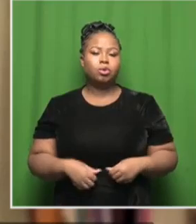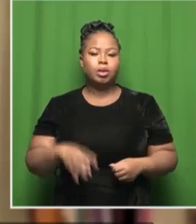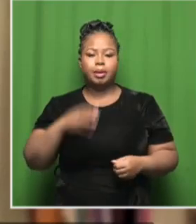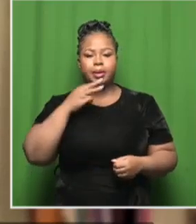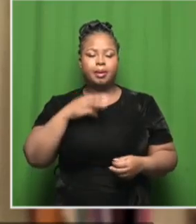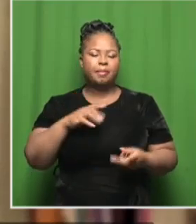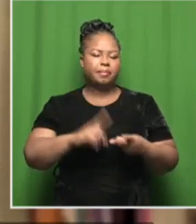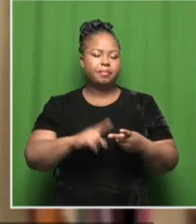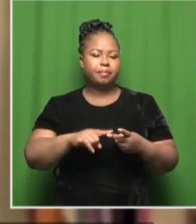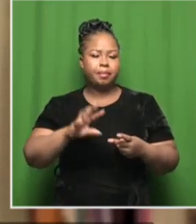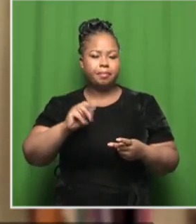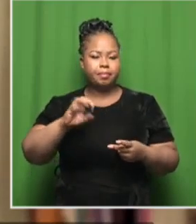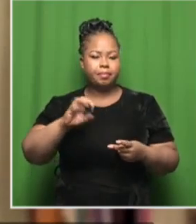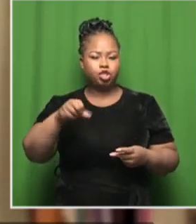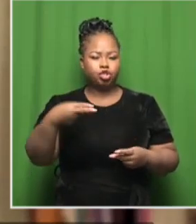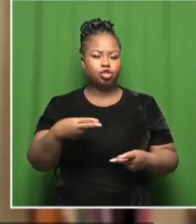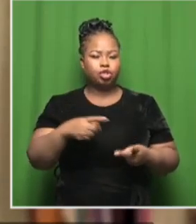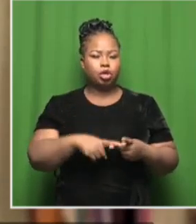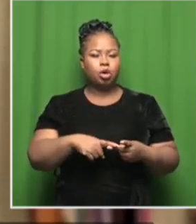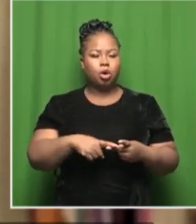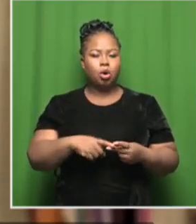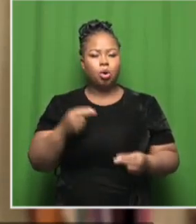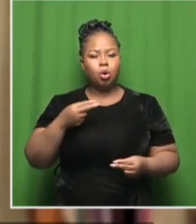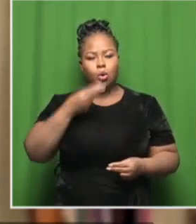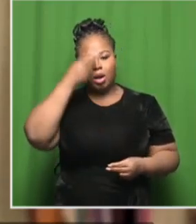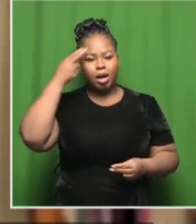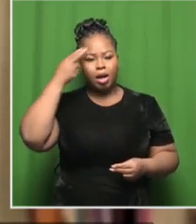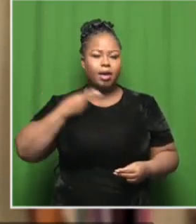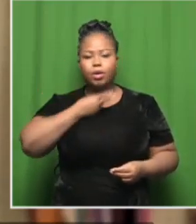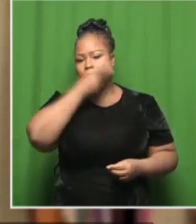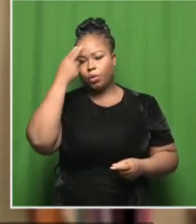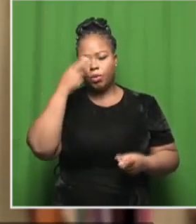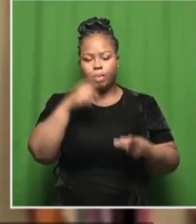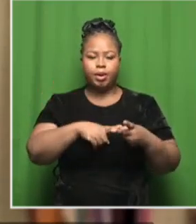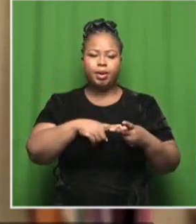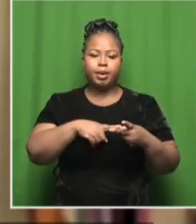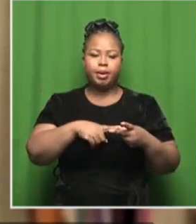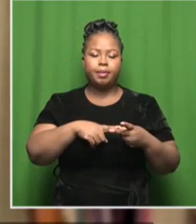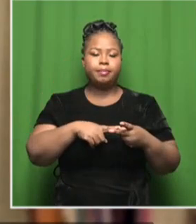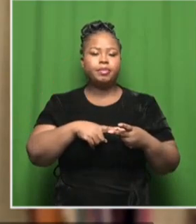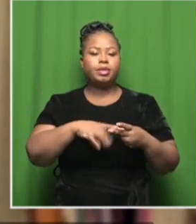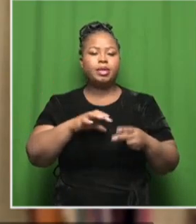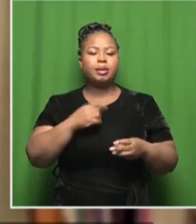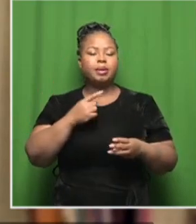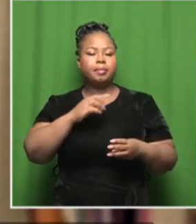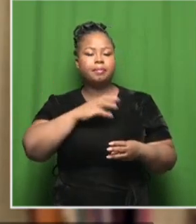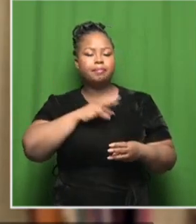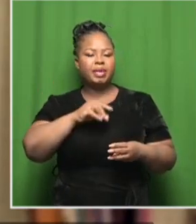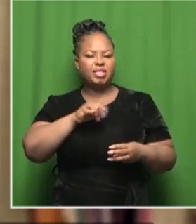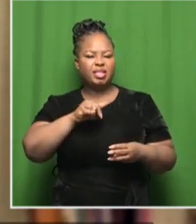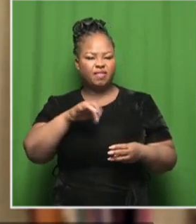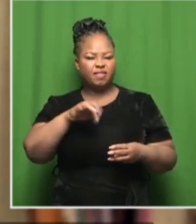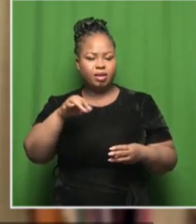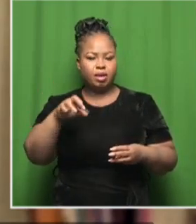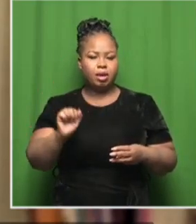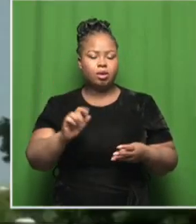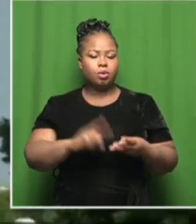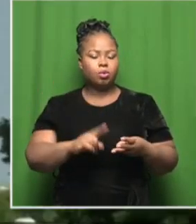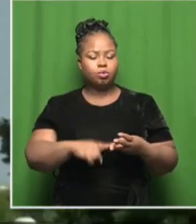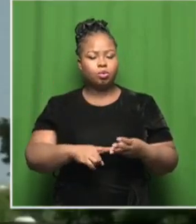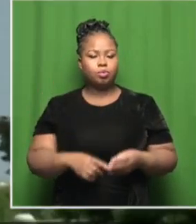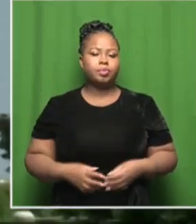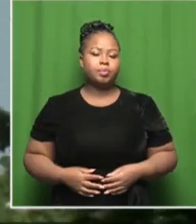and Ohio and Pennsylvania and Wisconsin, where those votes actually really were decisive in determining the winner of the